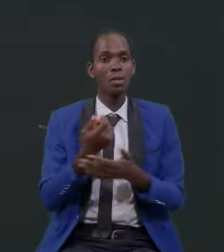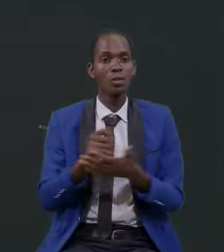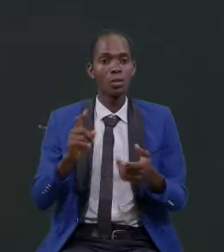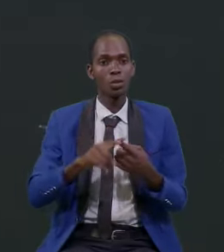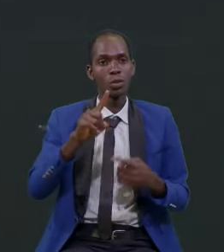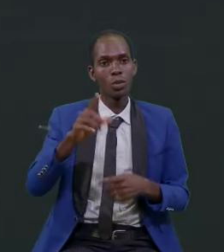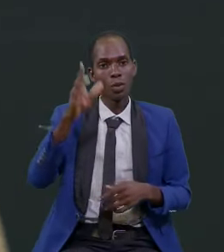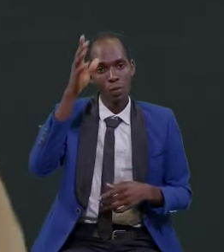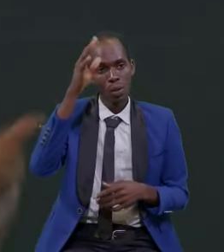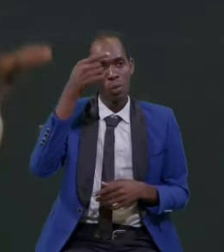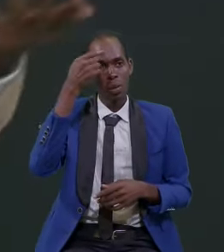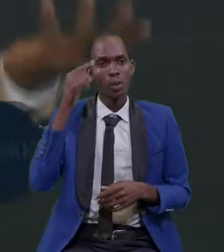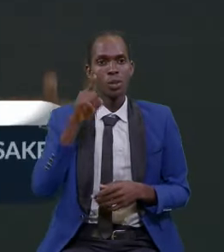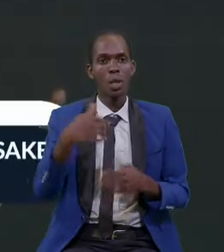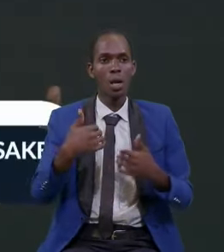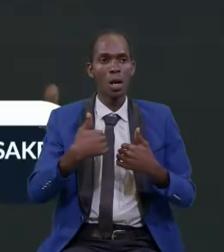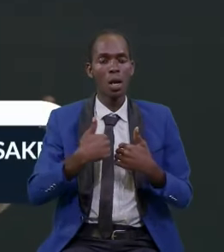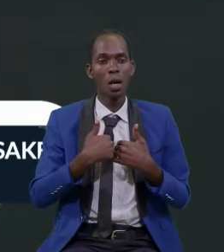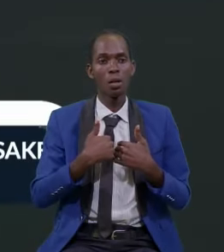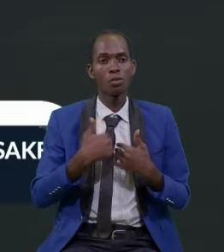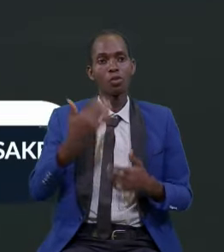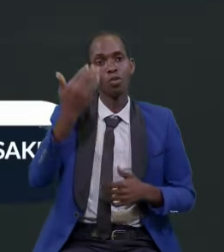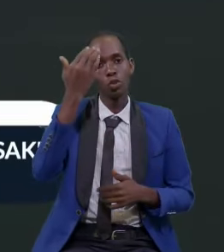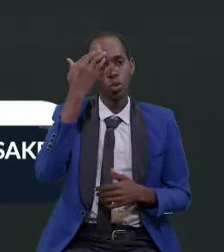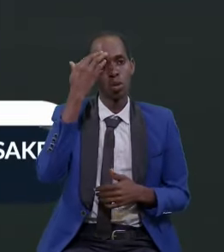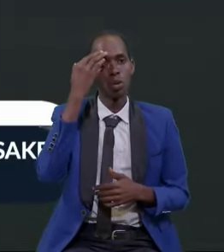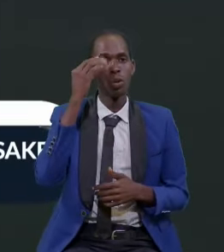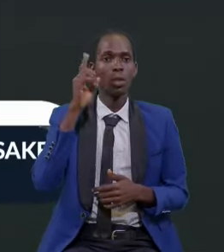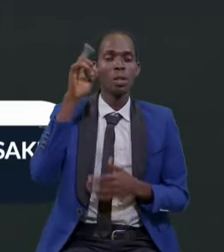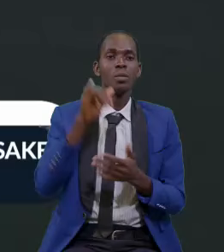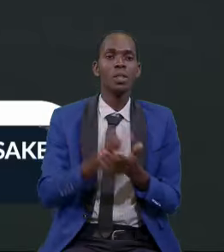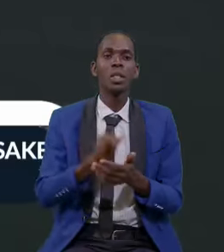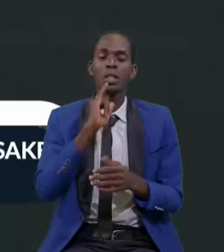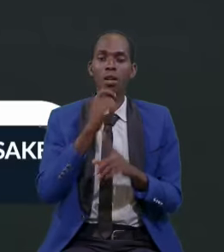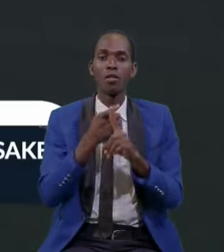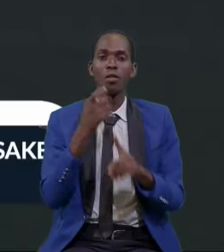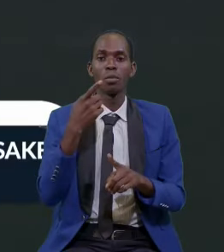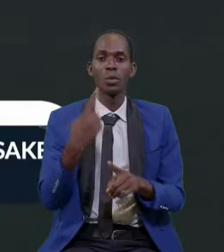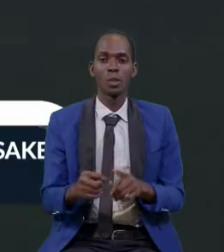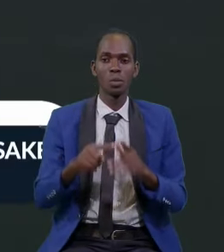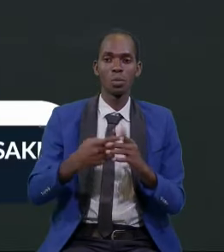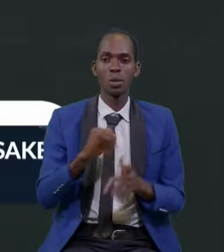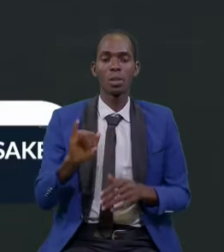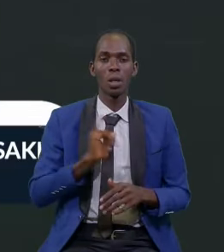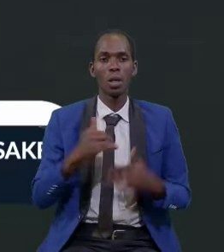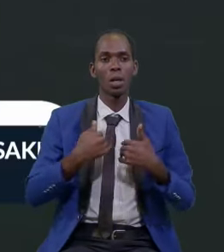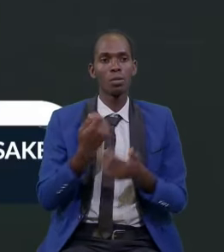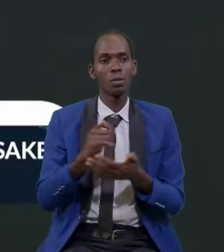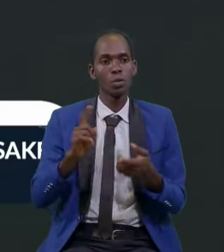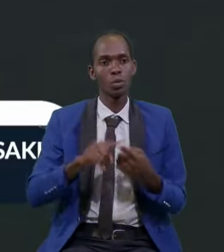ye have known him, that is from the beginning. I've written unto you, young